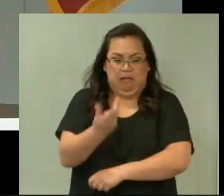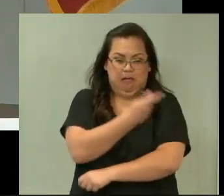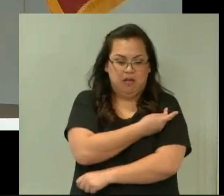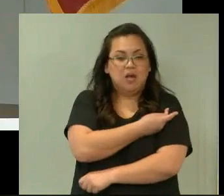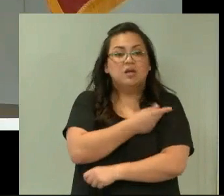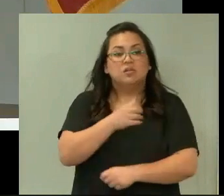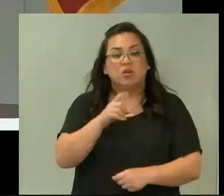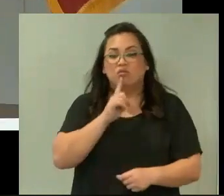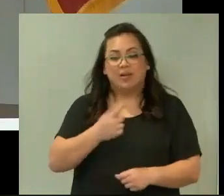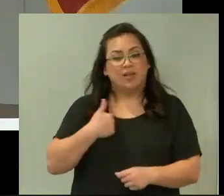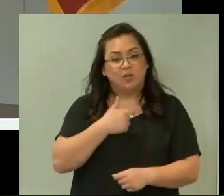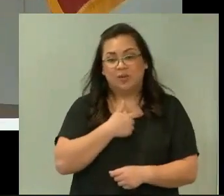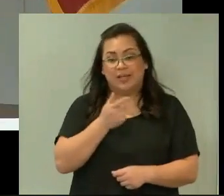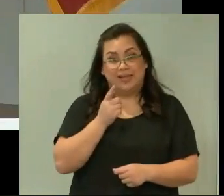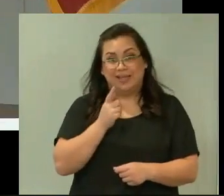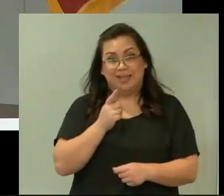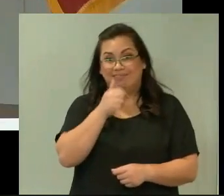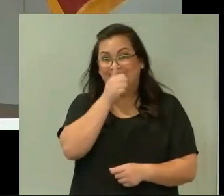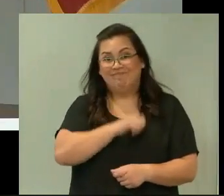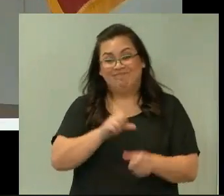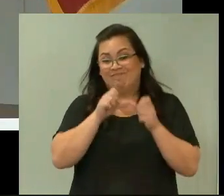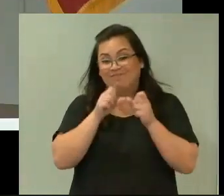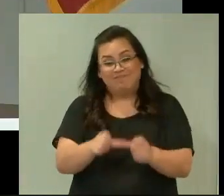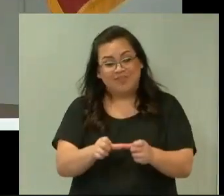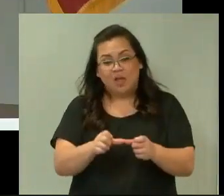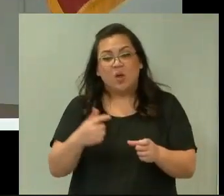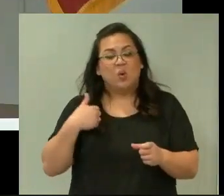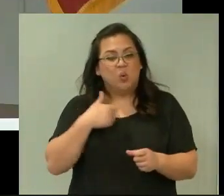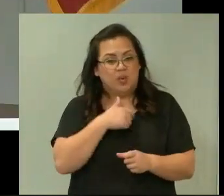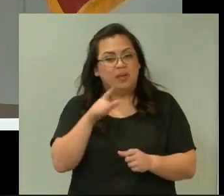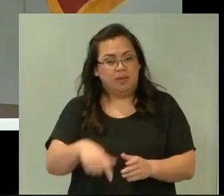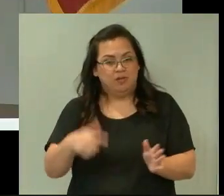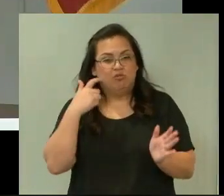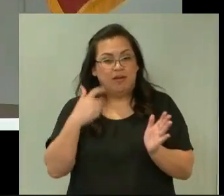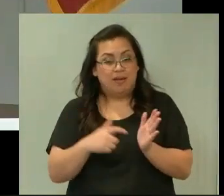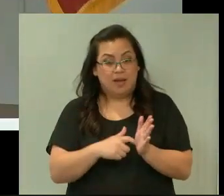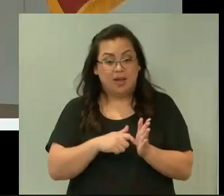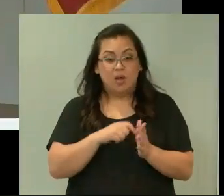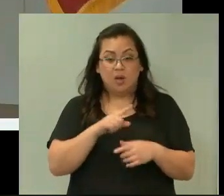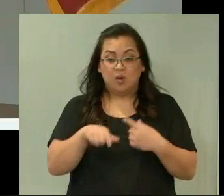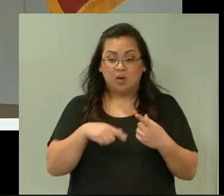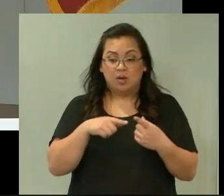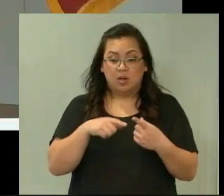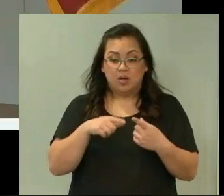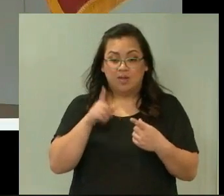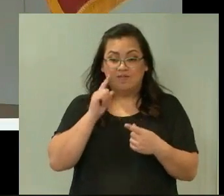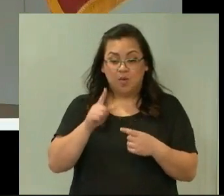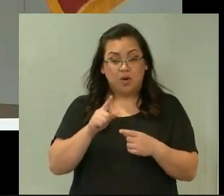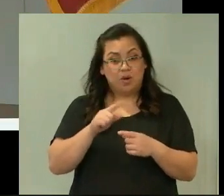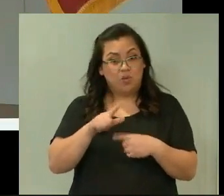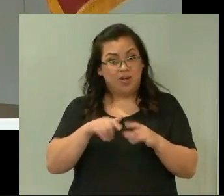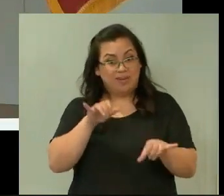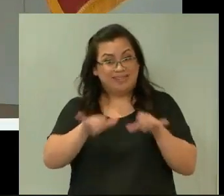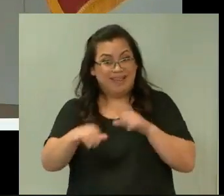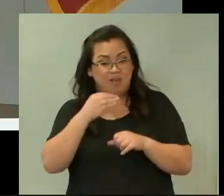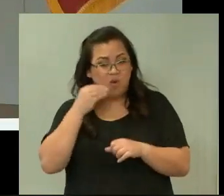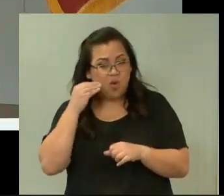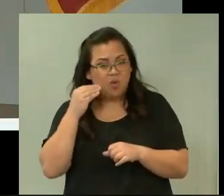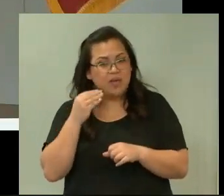haul. We also need to recognize that the modifications to the stay-at-home order in